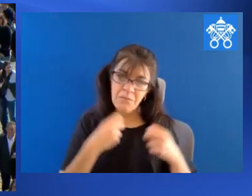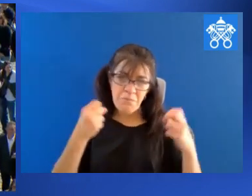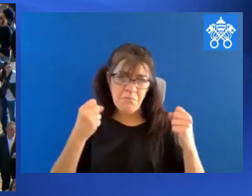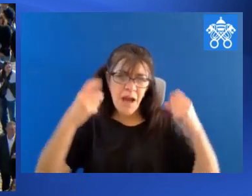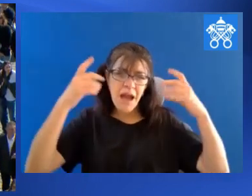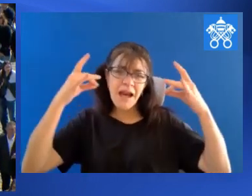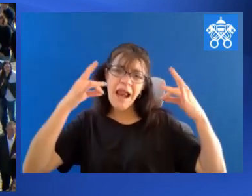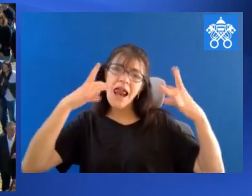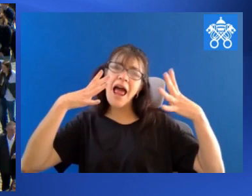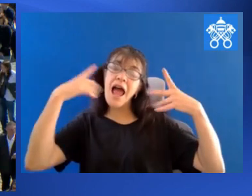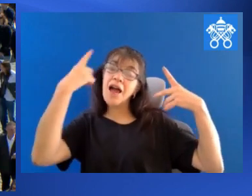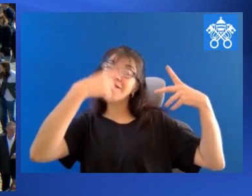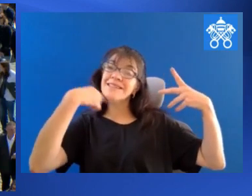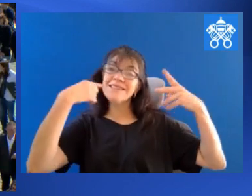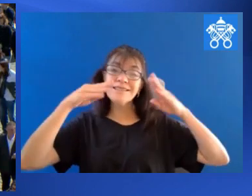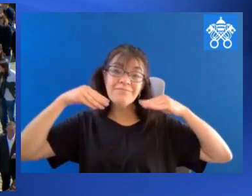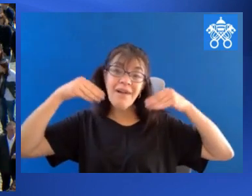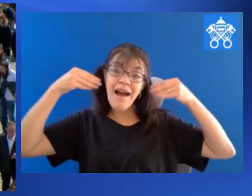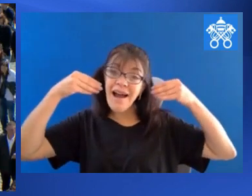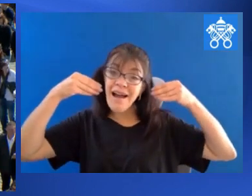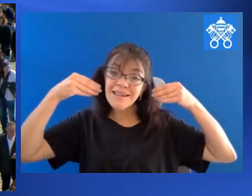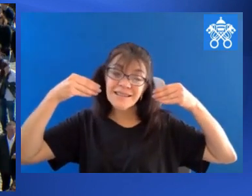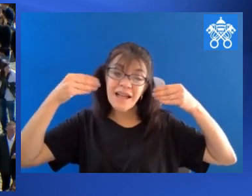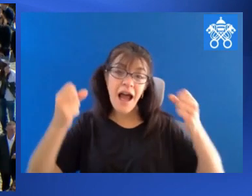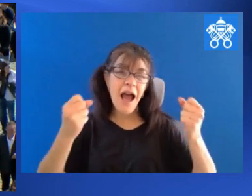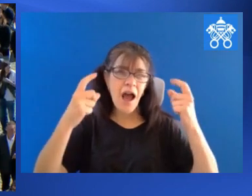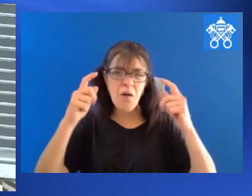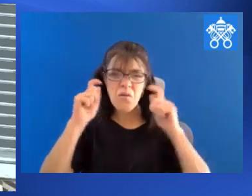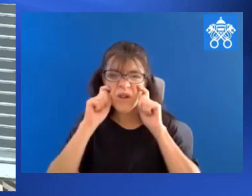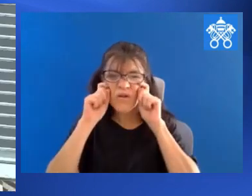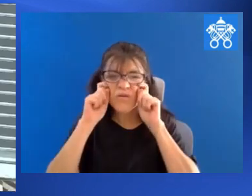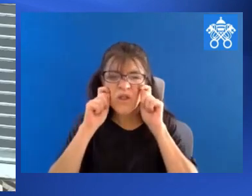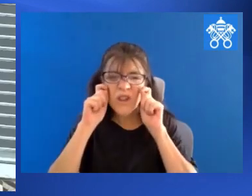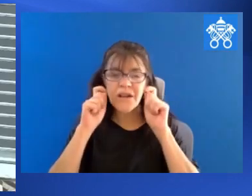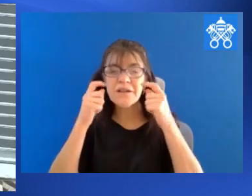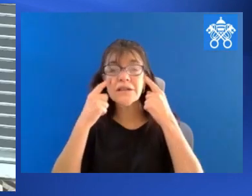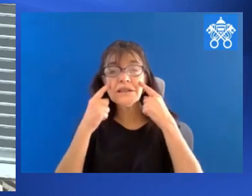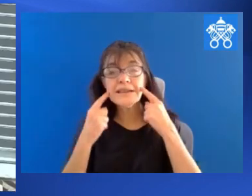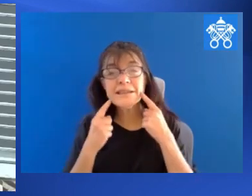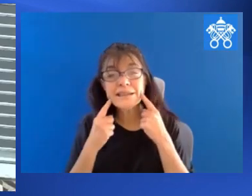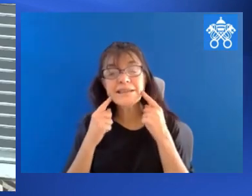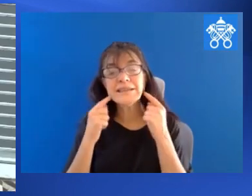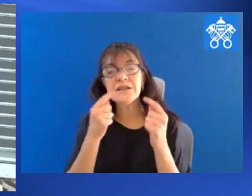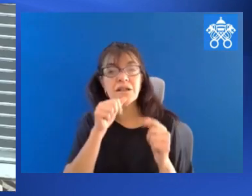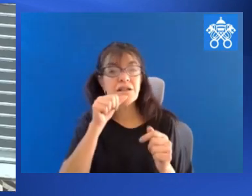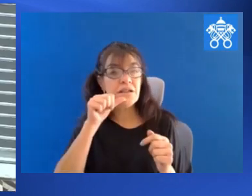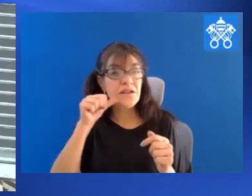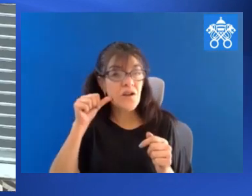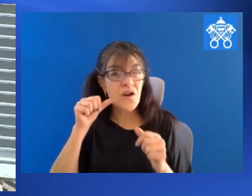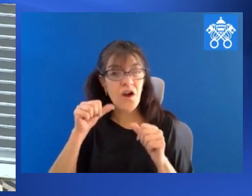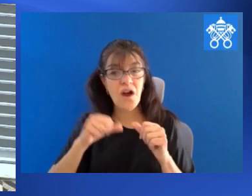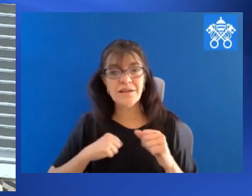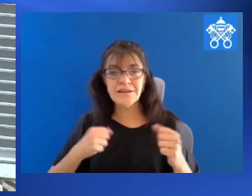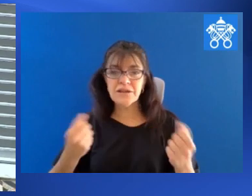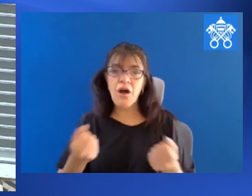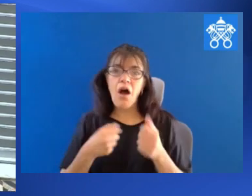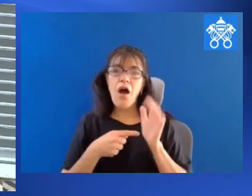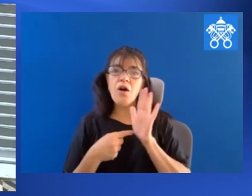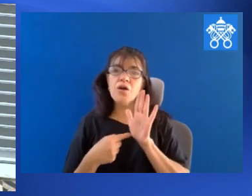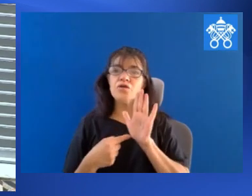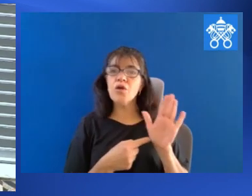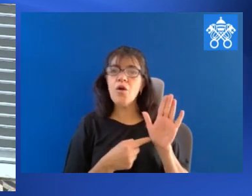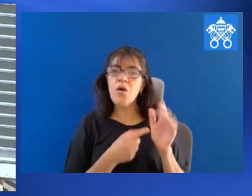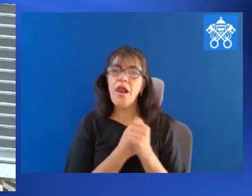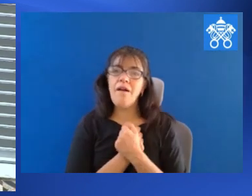How many luminous faces, how many smiles, how many wrinkles, how many tears and scars reveal love